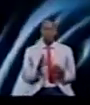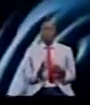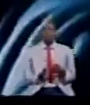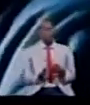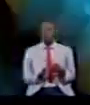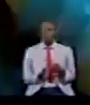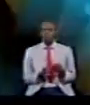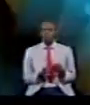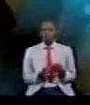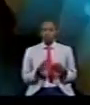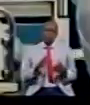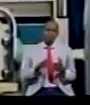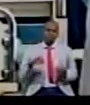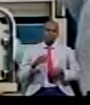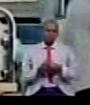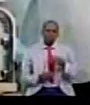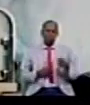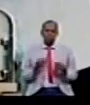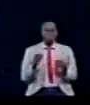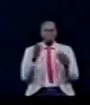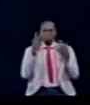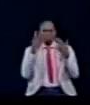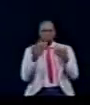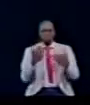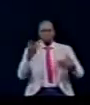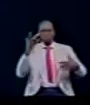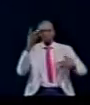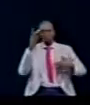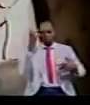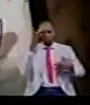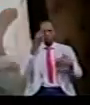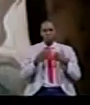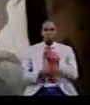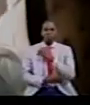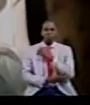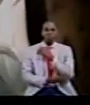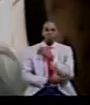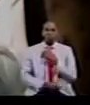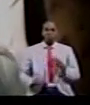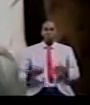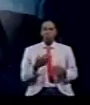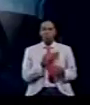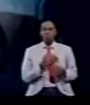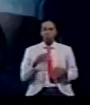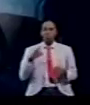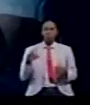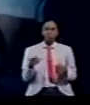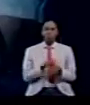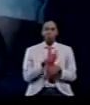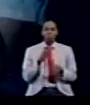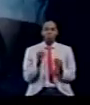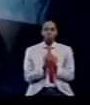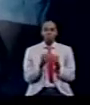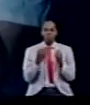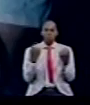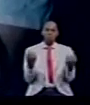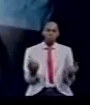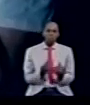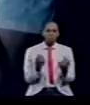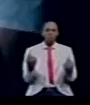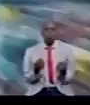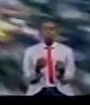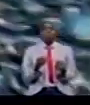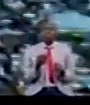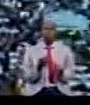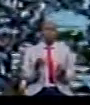pray. With all this economic situation, economic, you know, recession in the nation and all that, we want to cry to God.